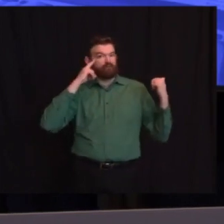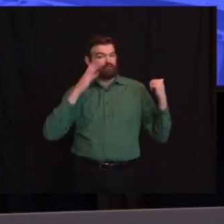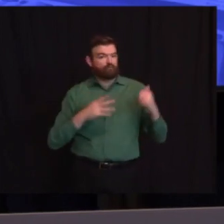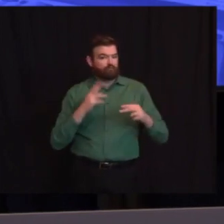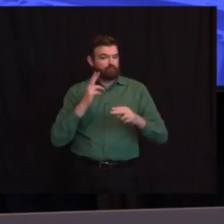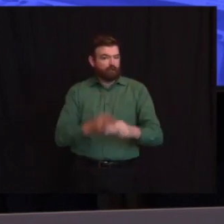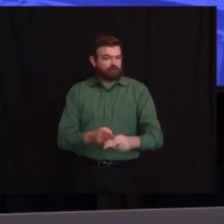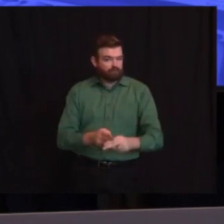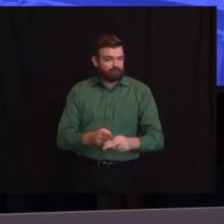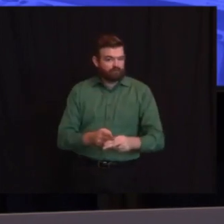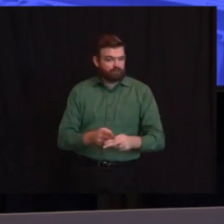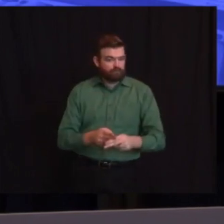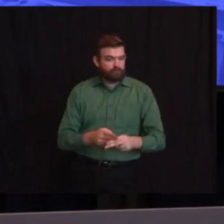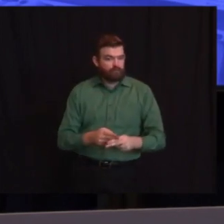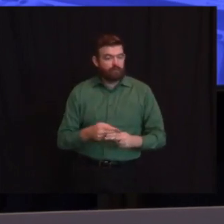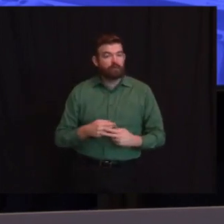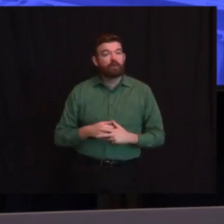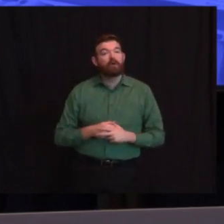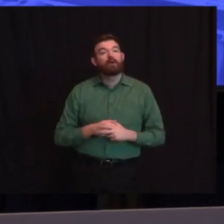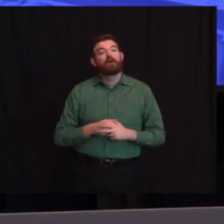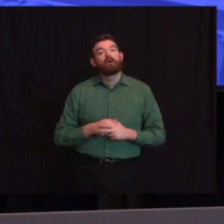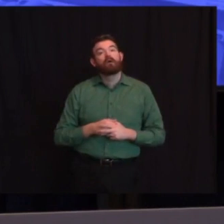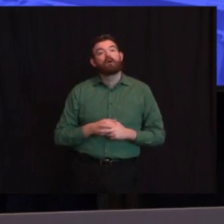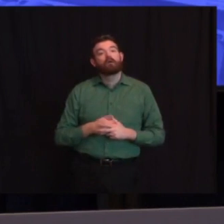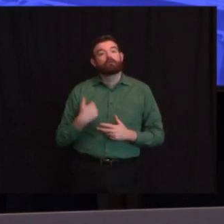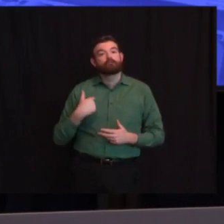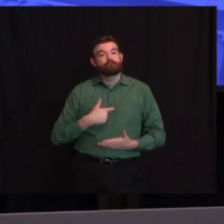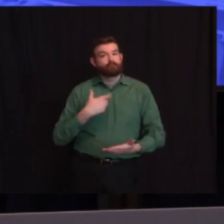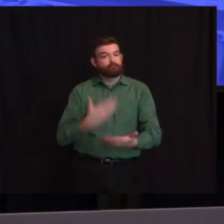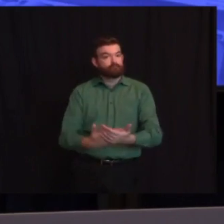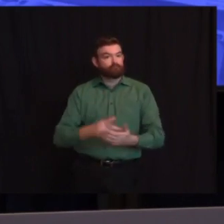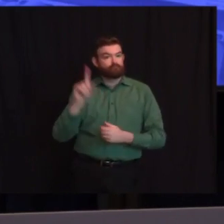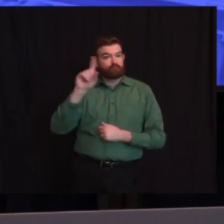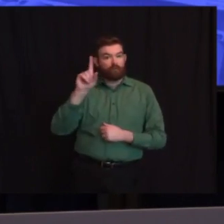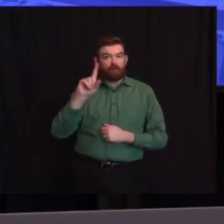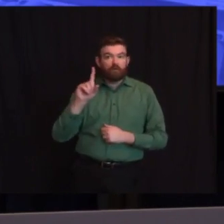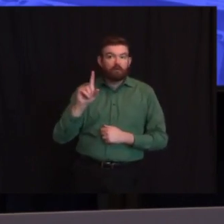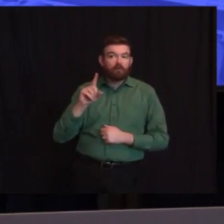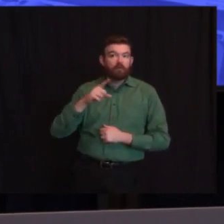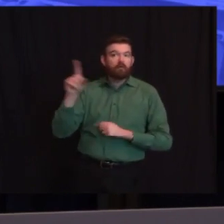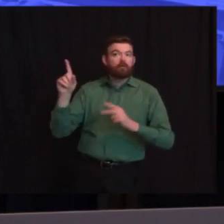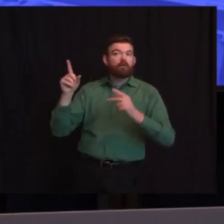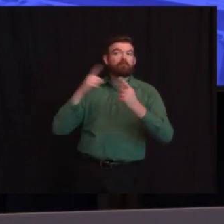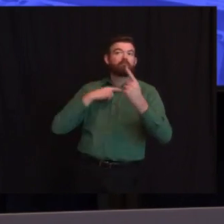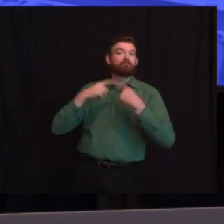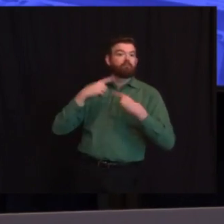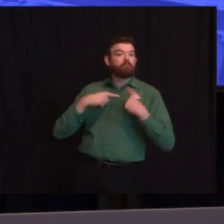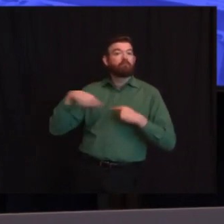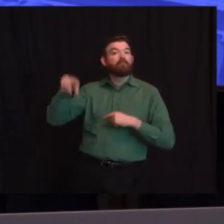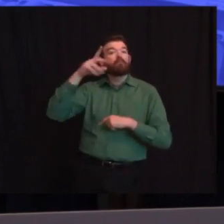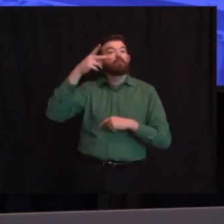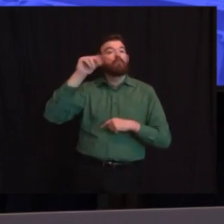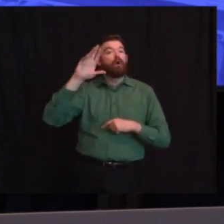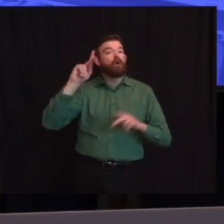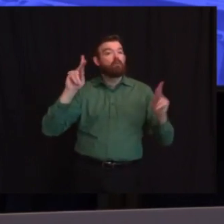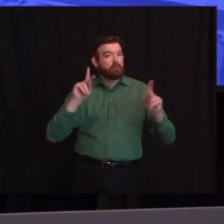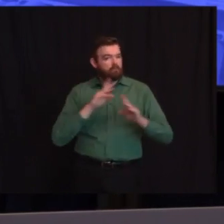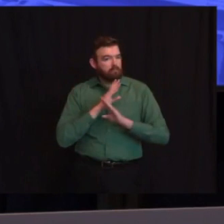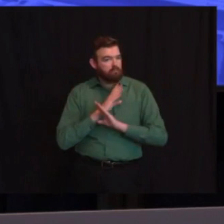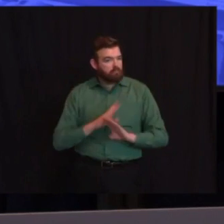walking in here at 1 o'clock, it was generally quiet, up to and including our Marine Service State Police stations, because we